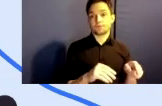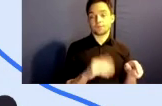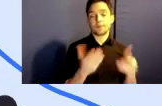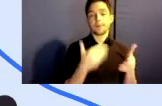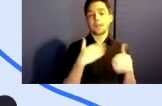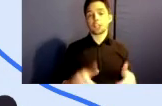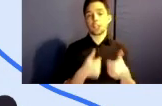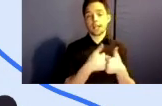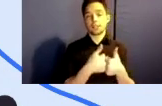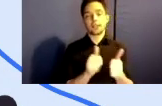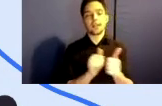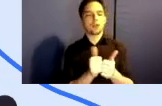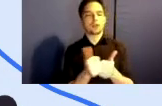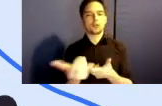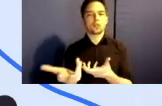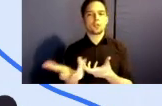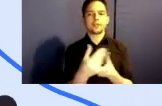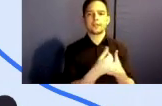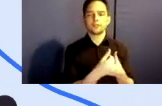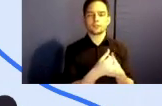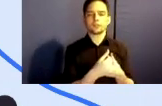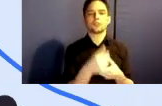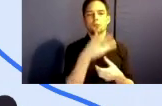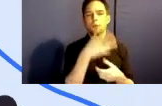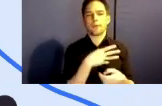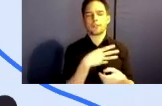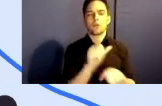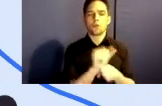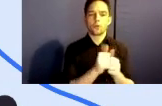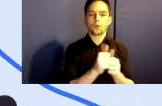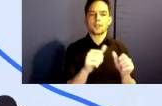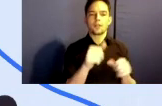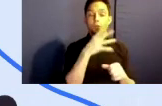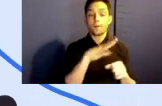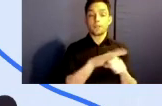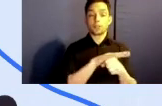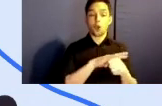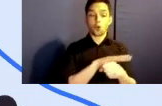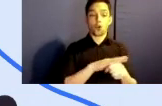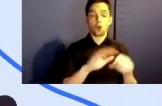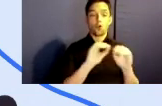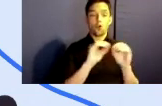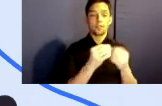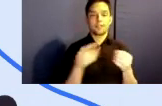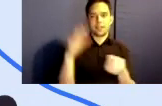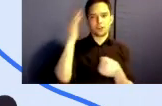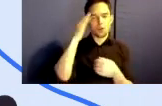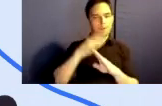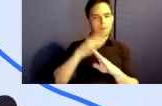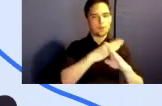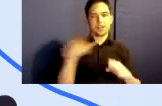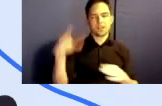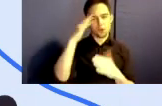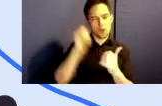to engage with women. Then really work with local women's organizations. They know the barriers. They know how to reach out to